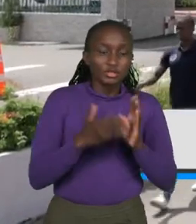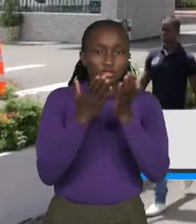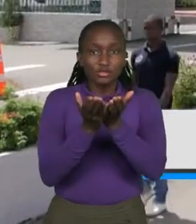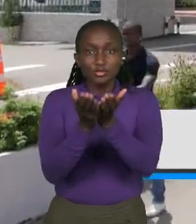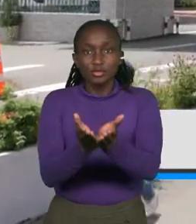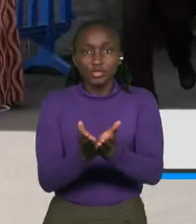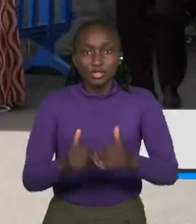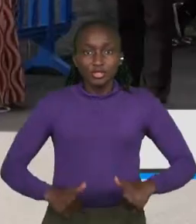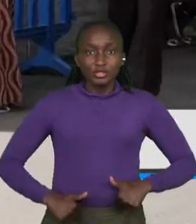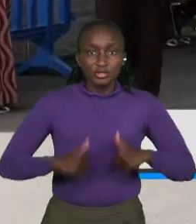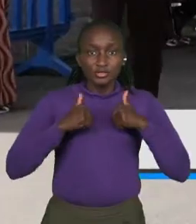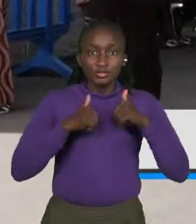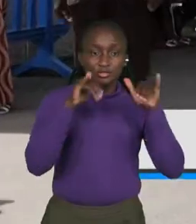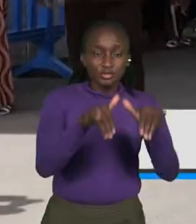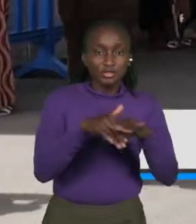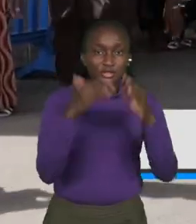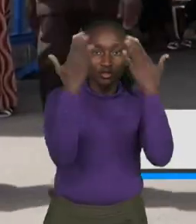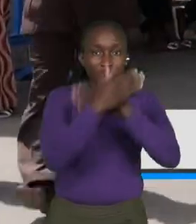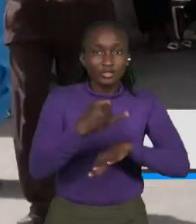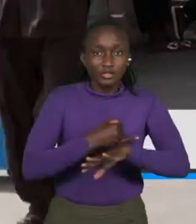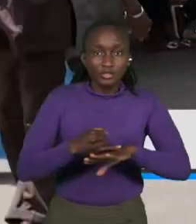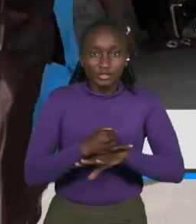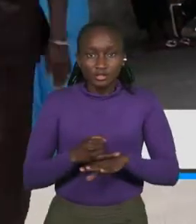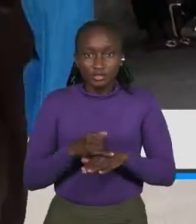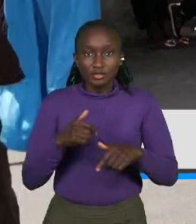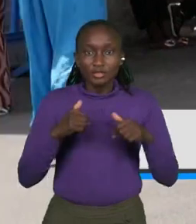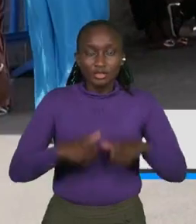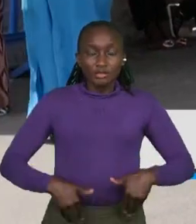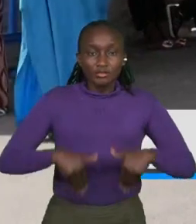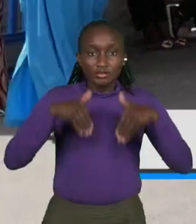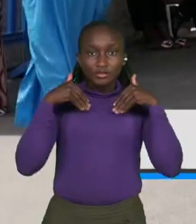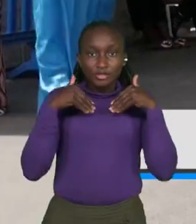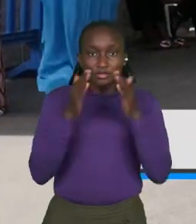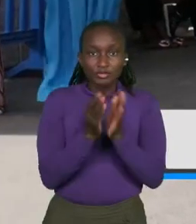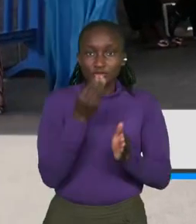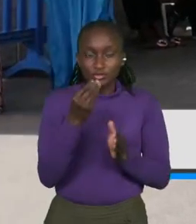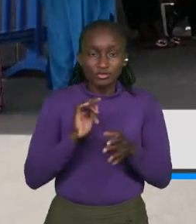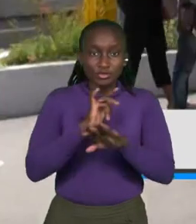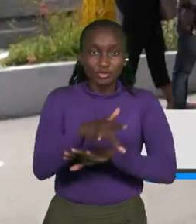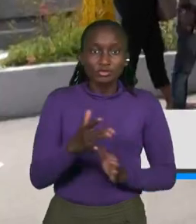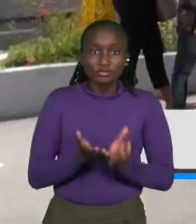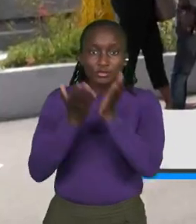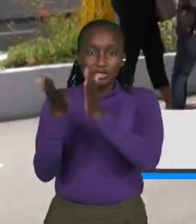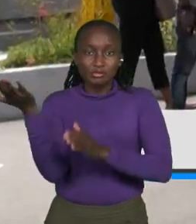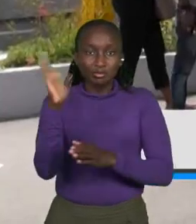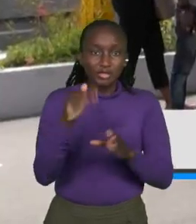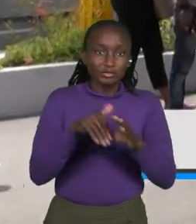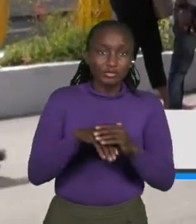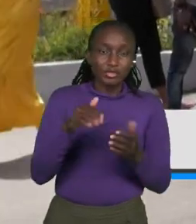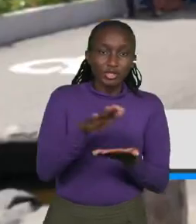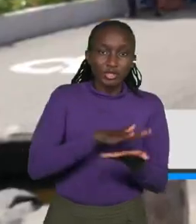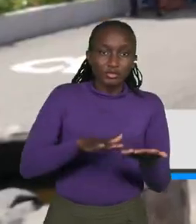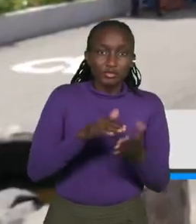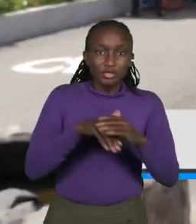The survivors spent the night on the island. Blankets and food were sent to them and they were to be ferried back to the mainland in the